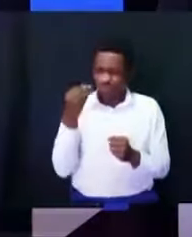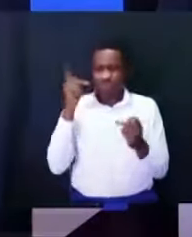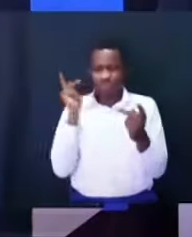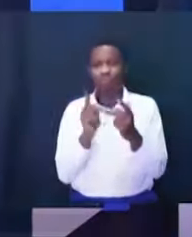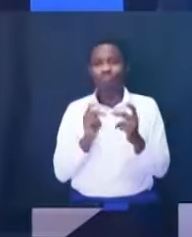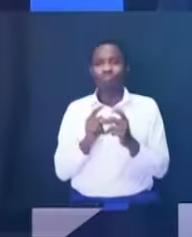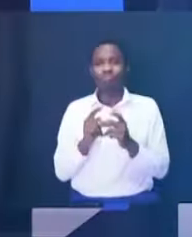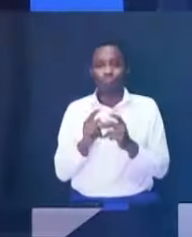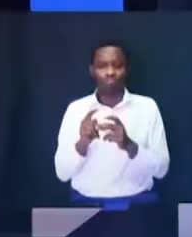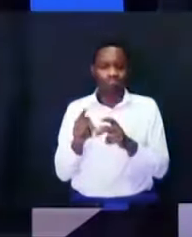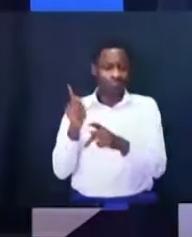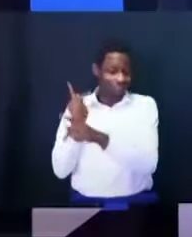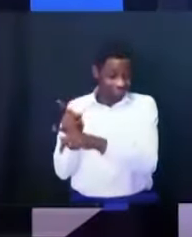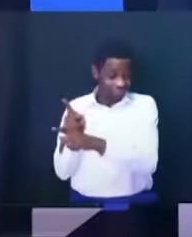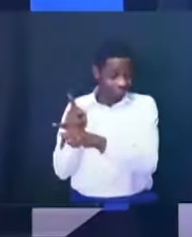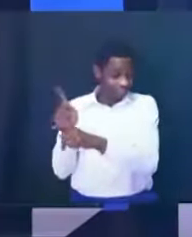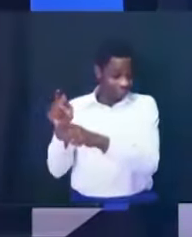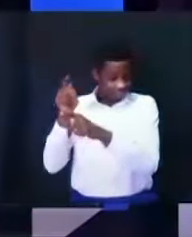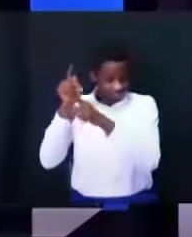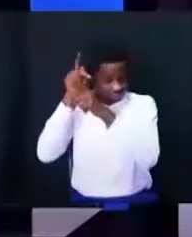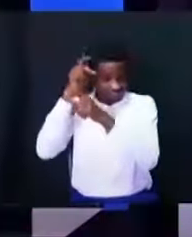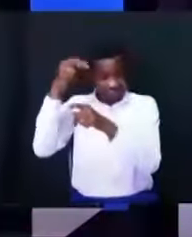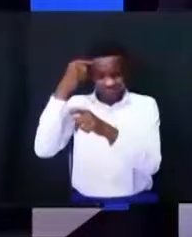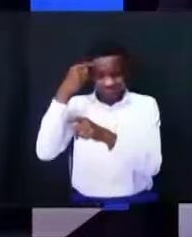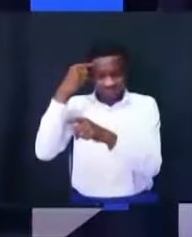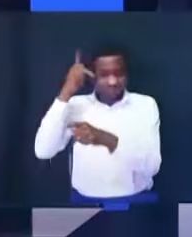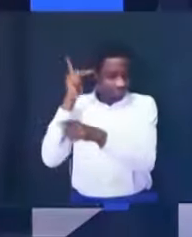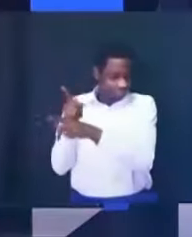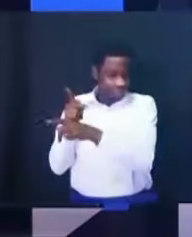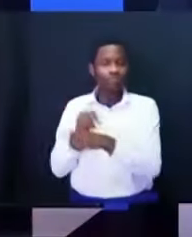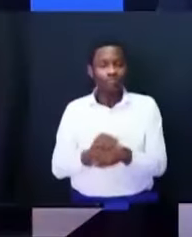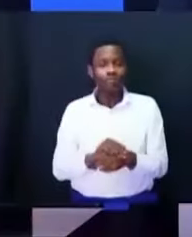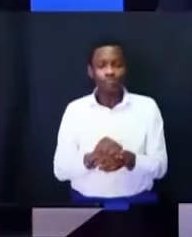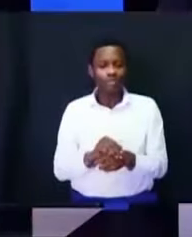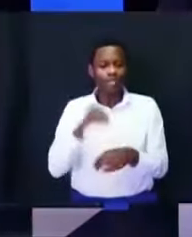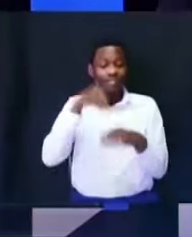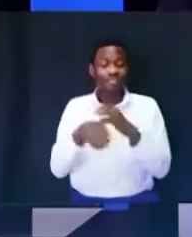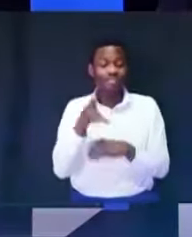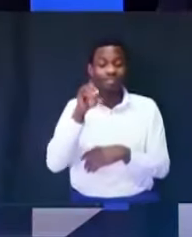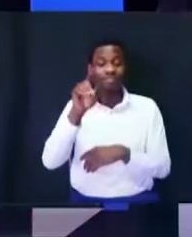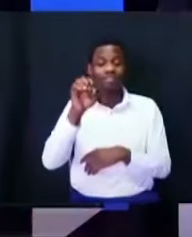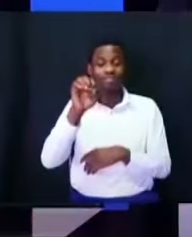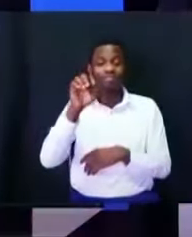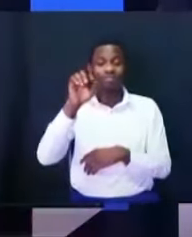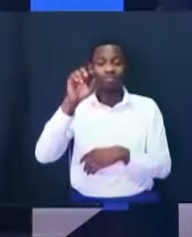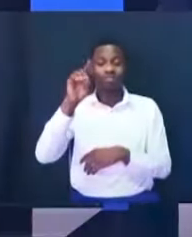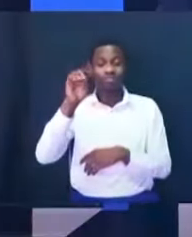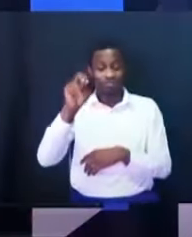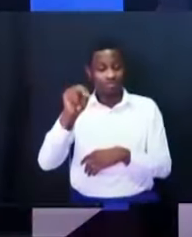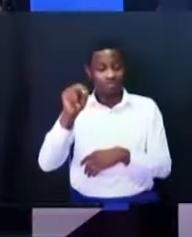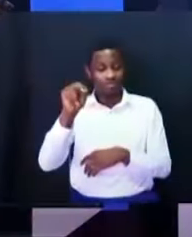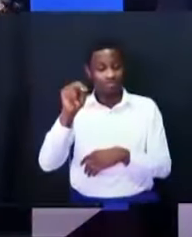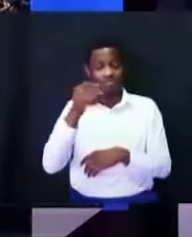hold this one you were in Eden the Garden of God so